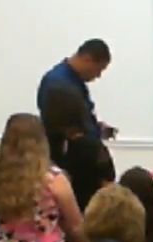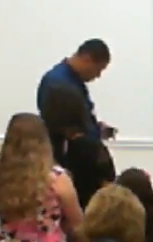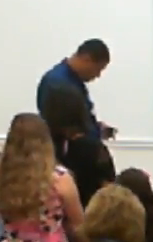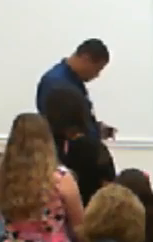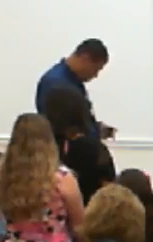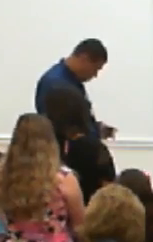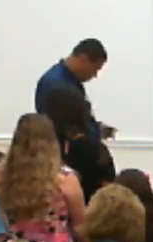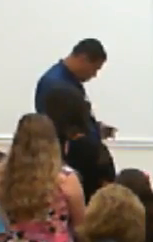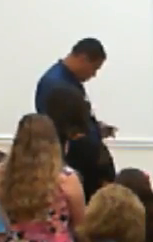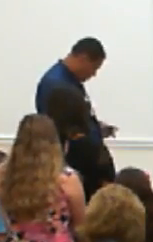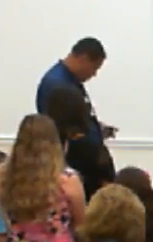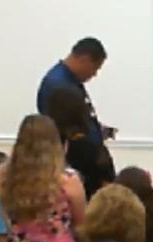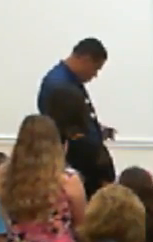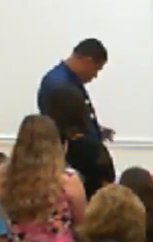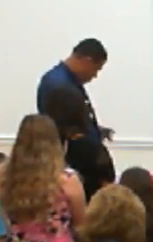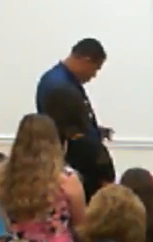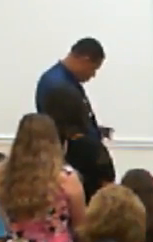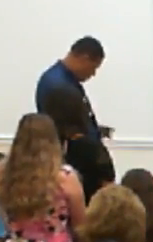amen.